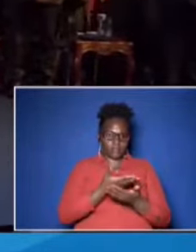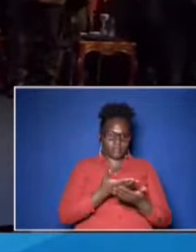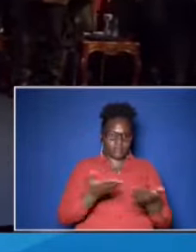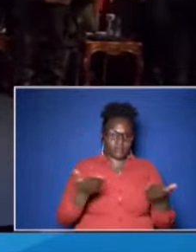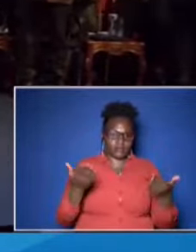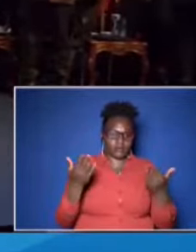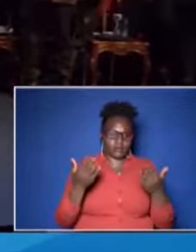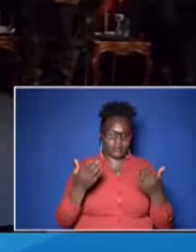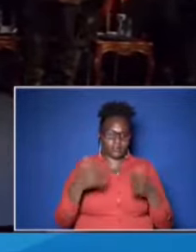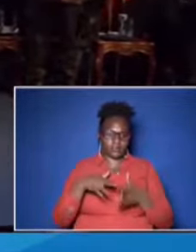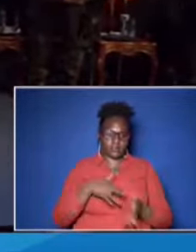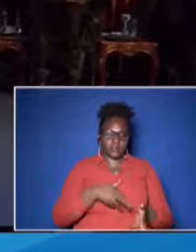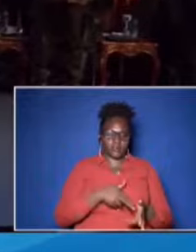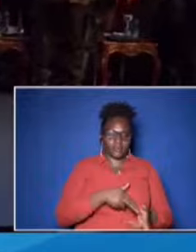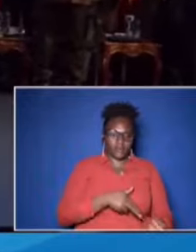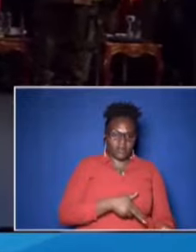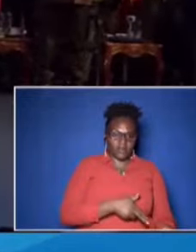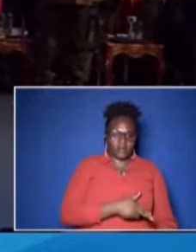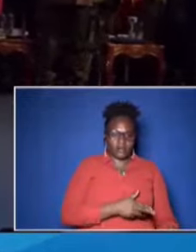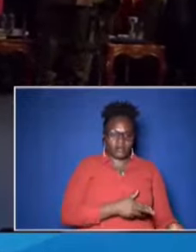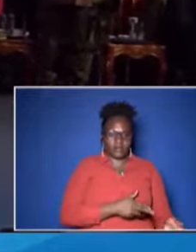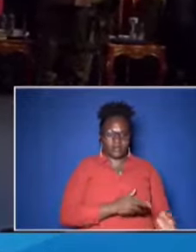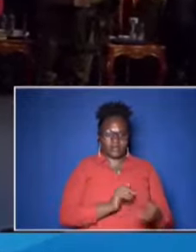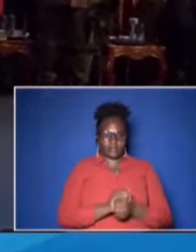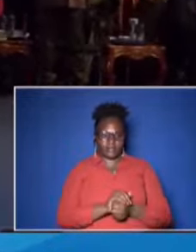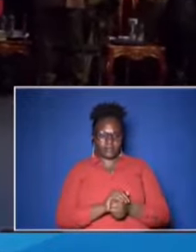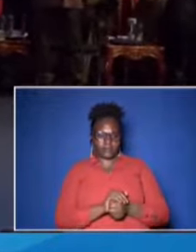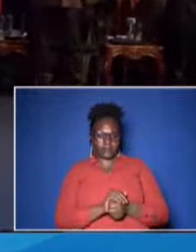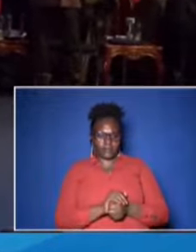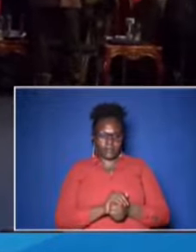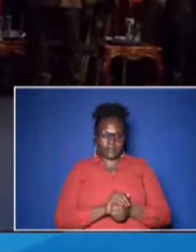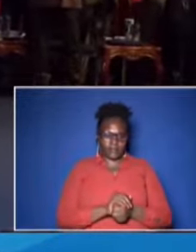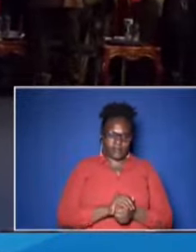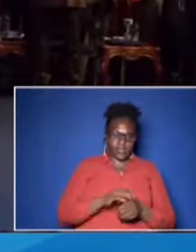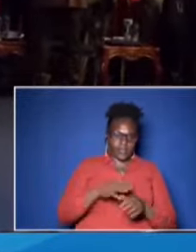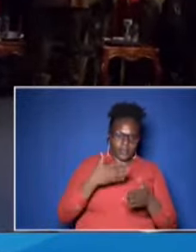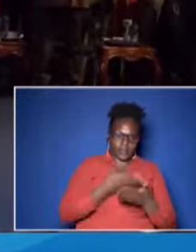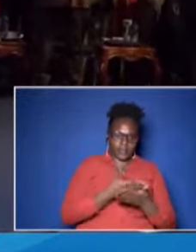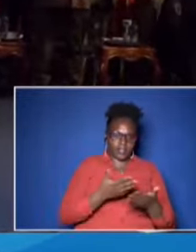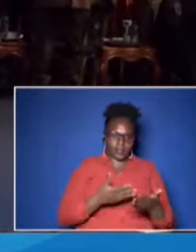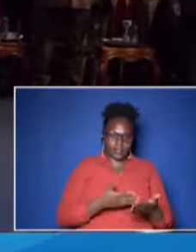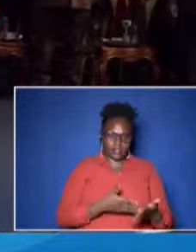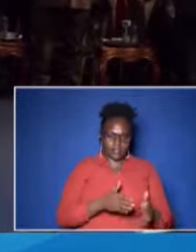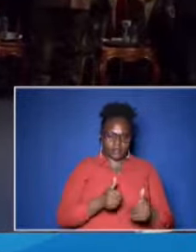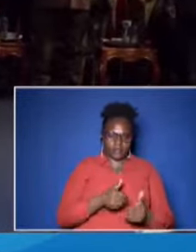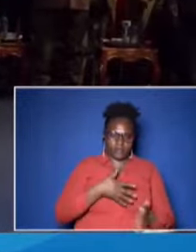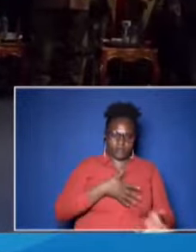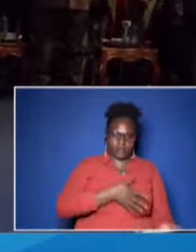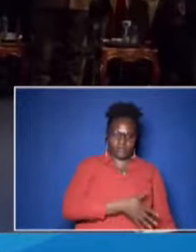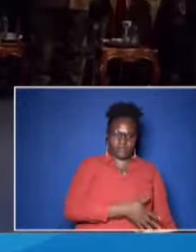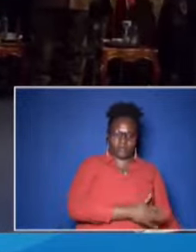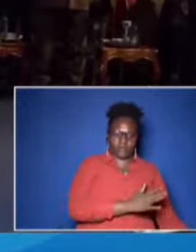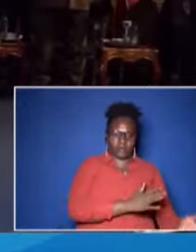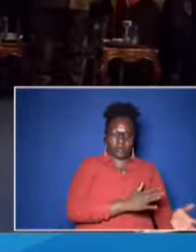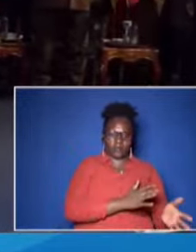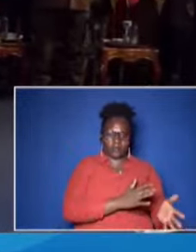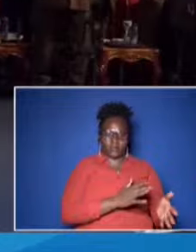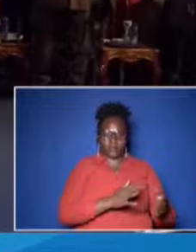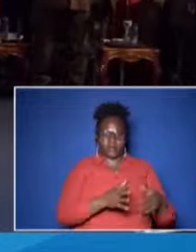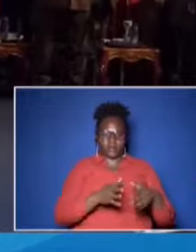there is a river sing it sing it that flows from